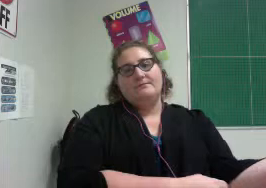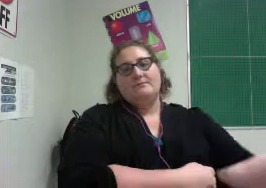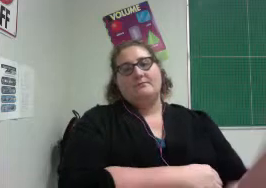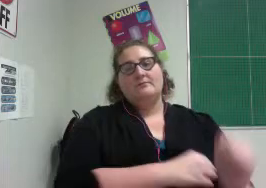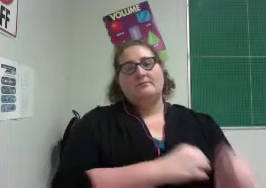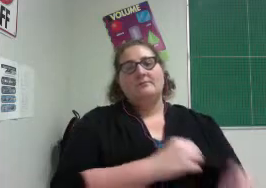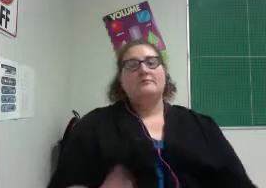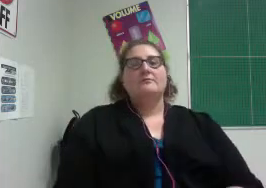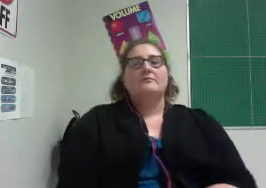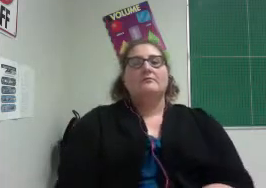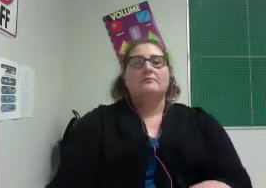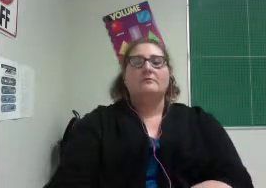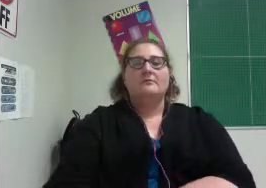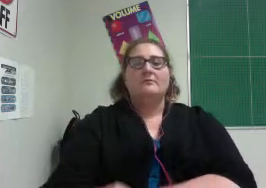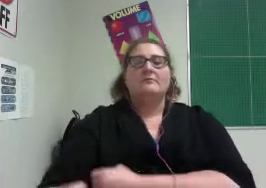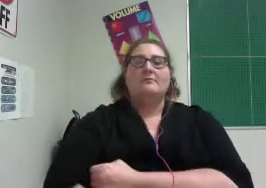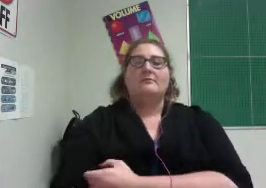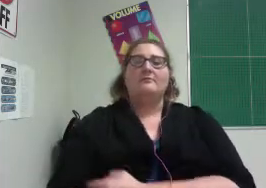false.